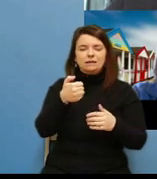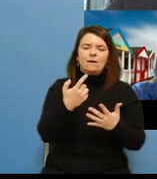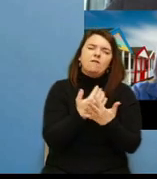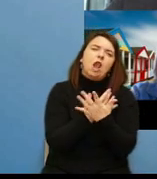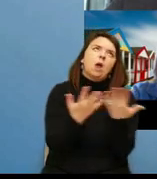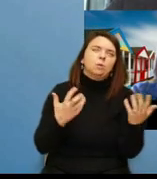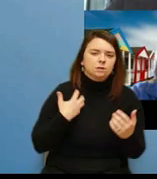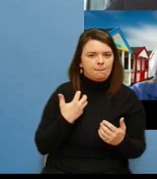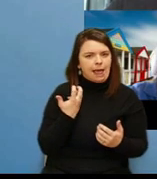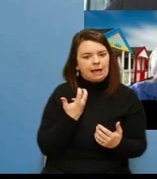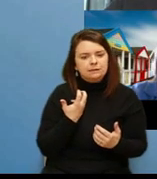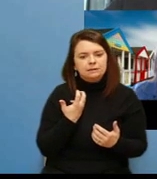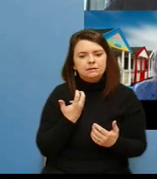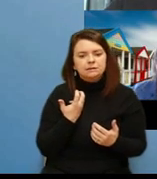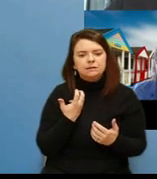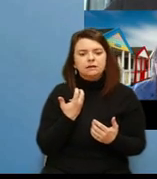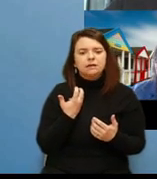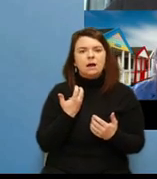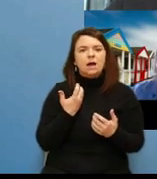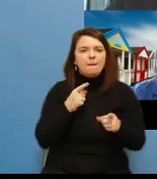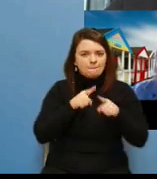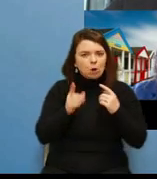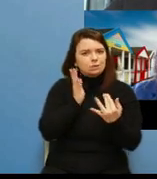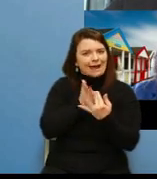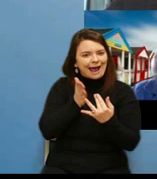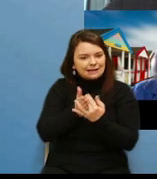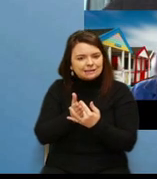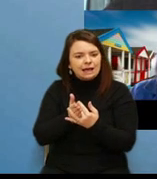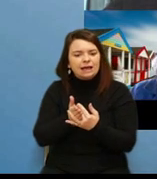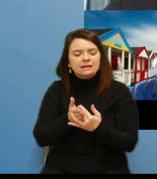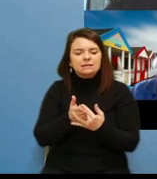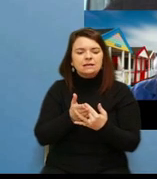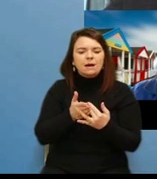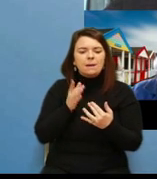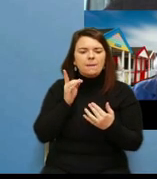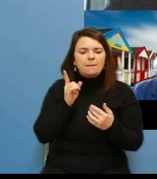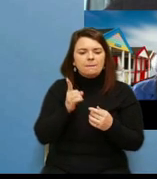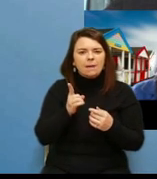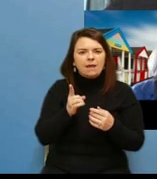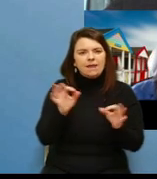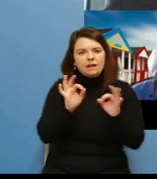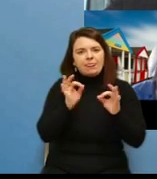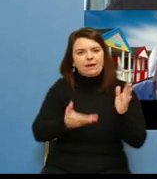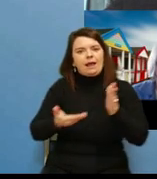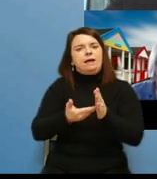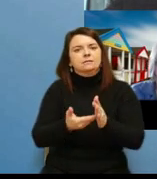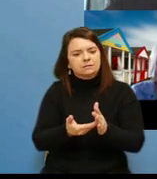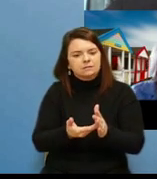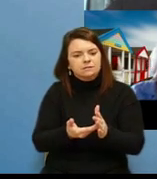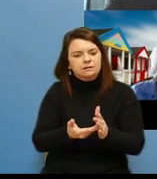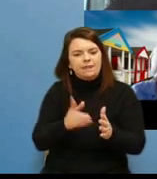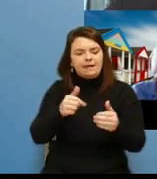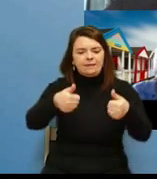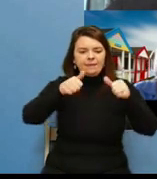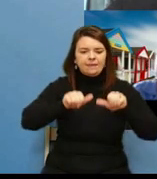page 66, it says we've had loads of complaints, this many complaints, a number of them about access and appointments, but there's no